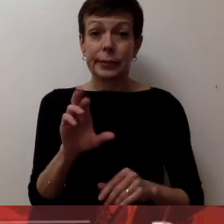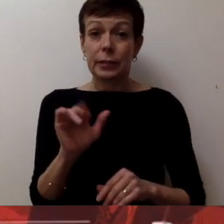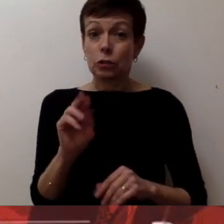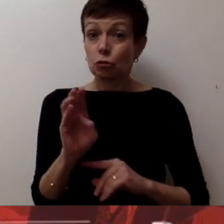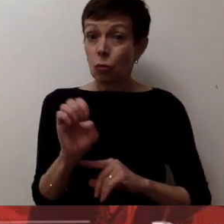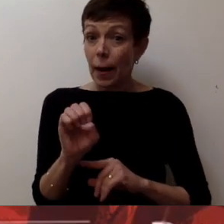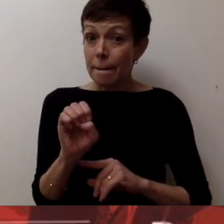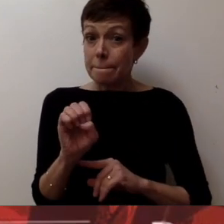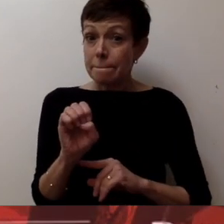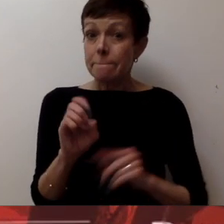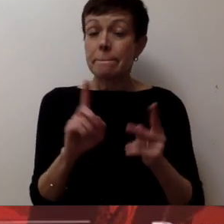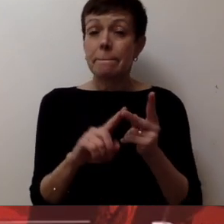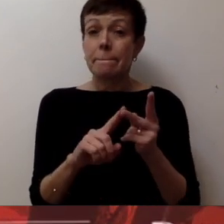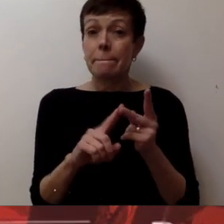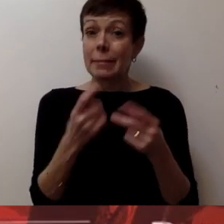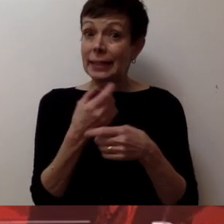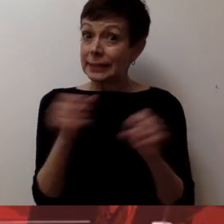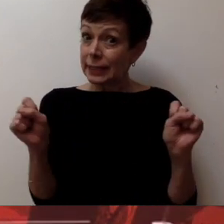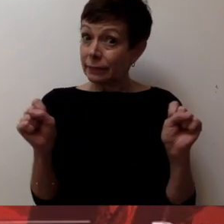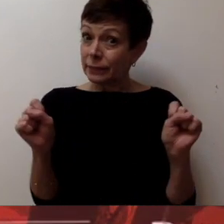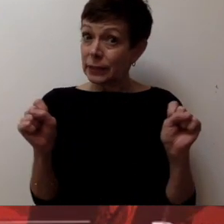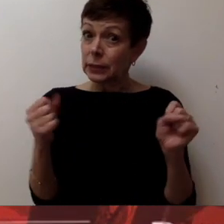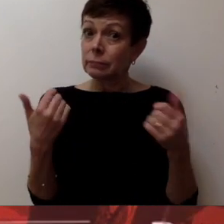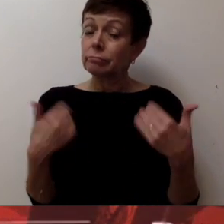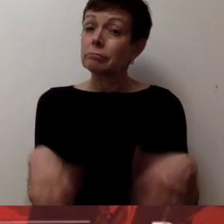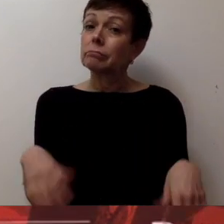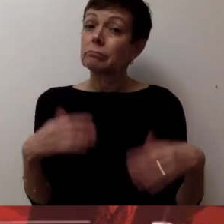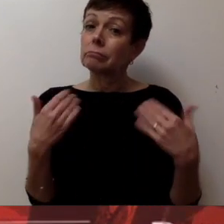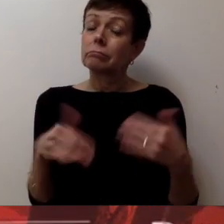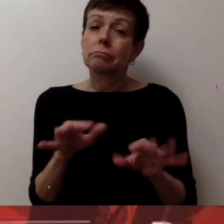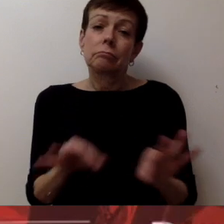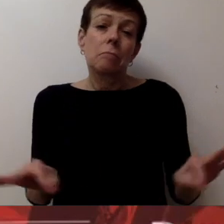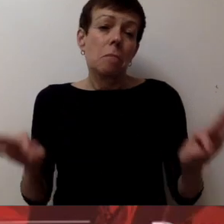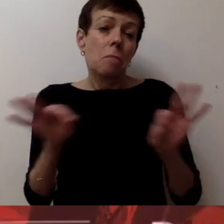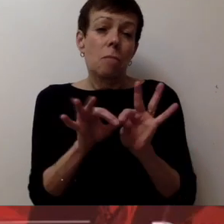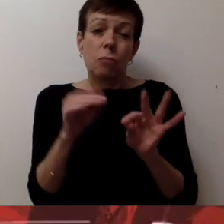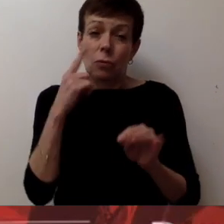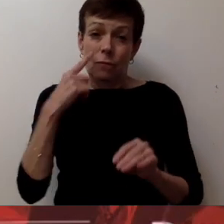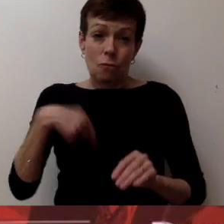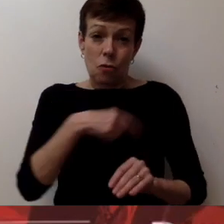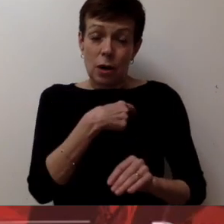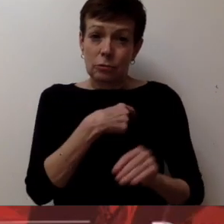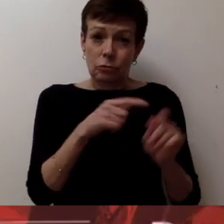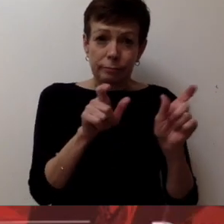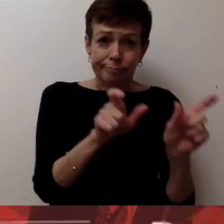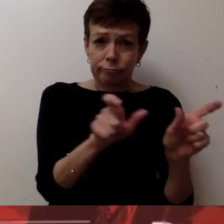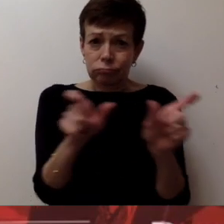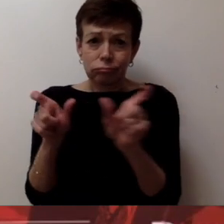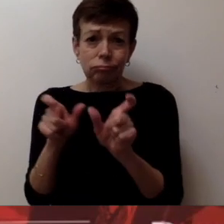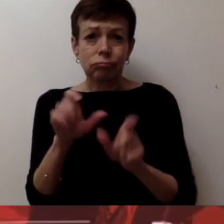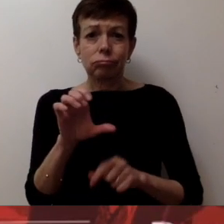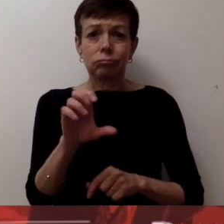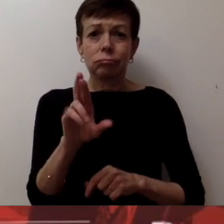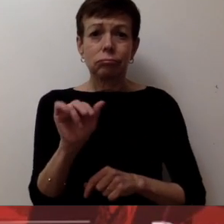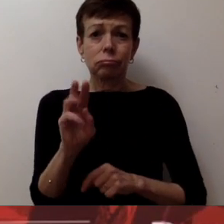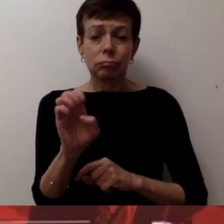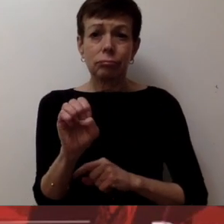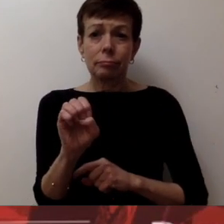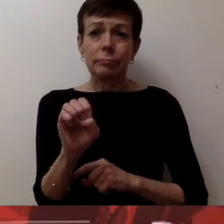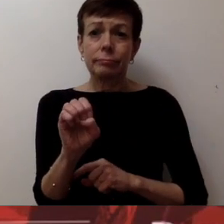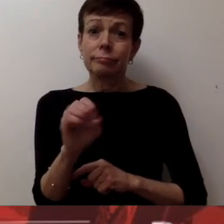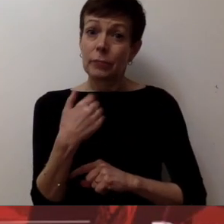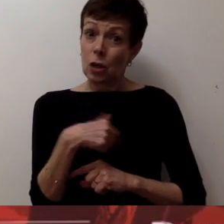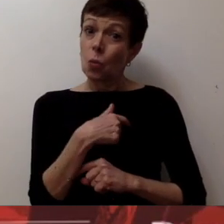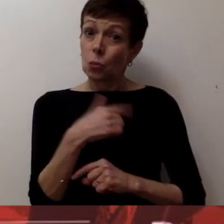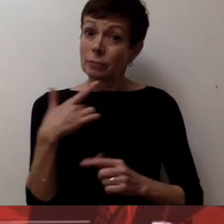and safety, public safety is the number one priority of the City of Red Deer and City Council, we have